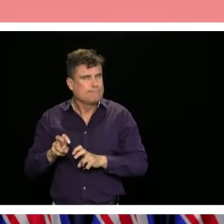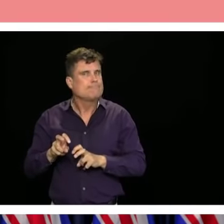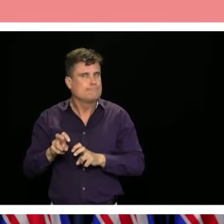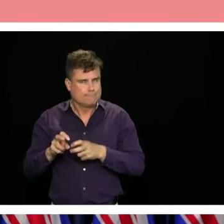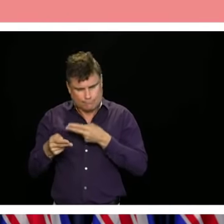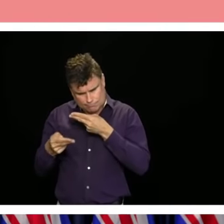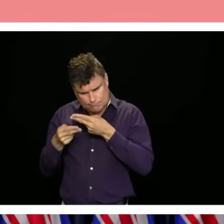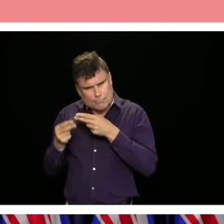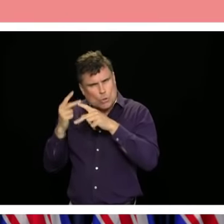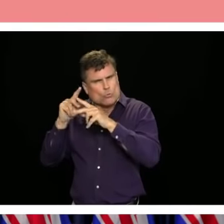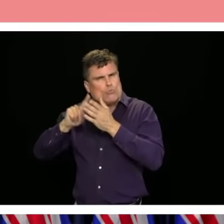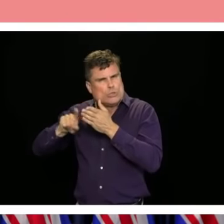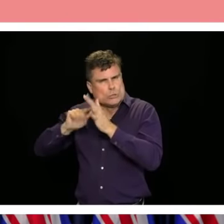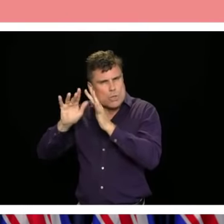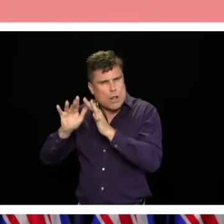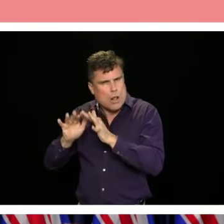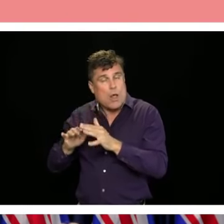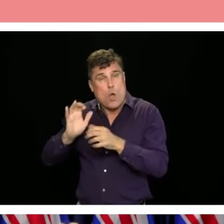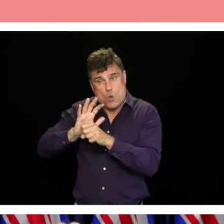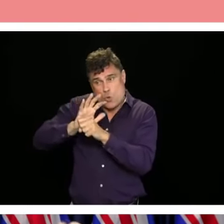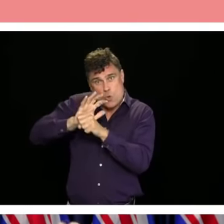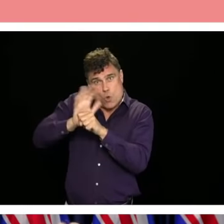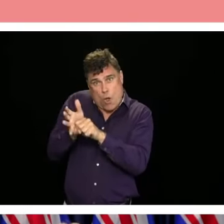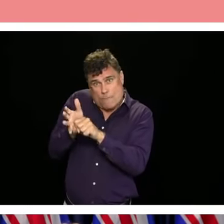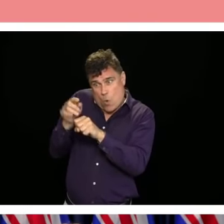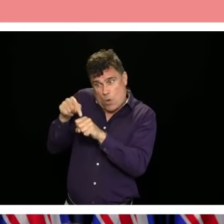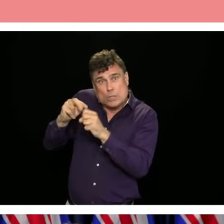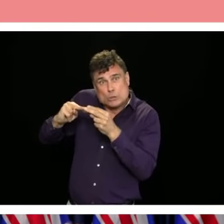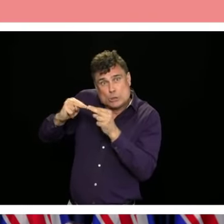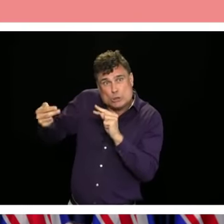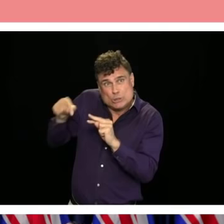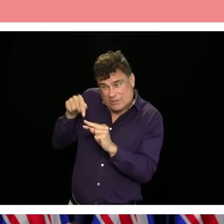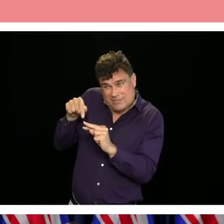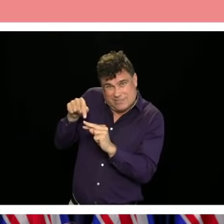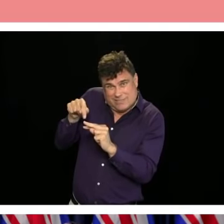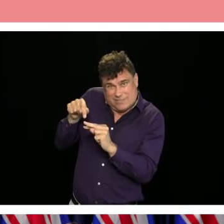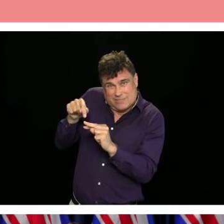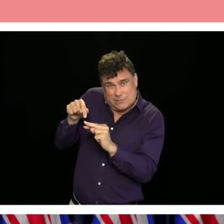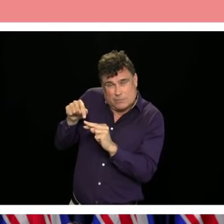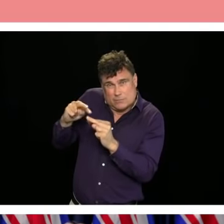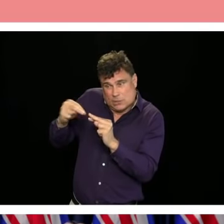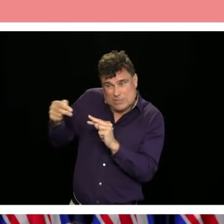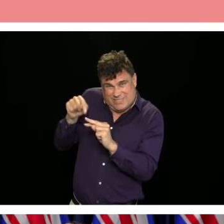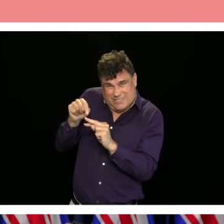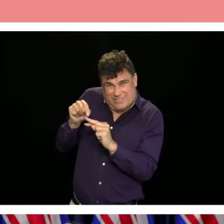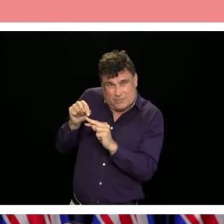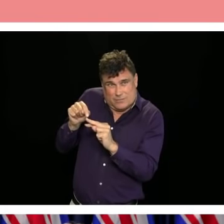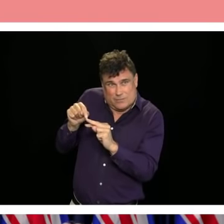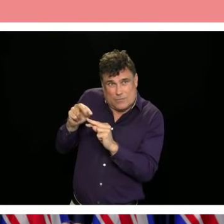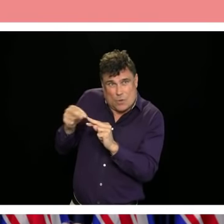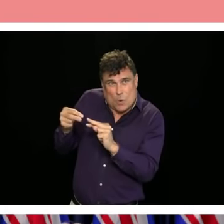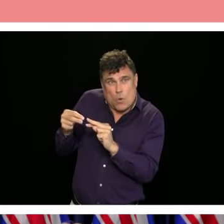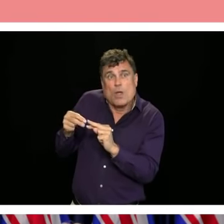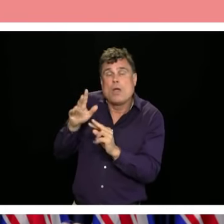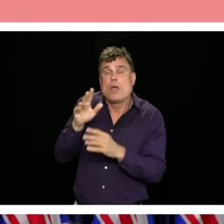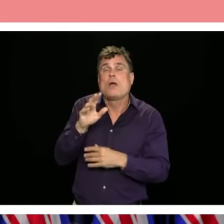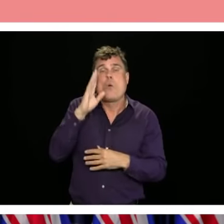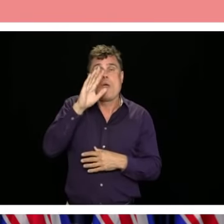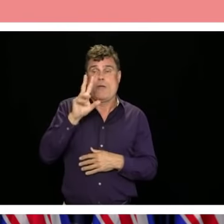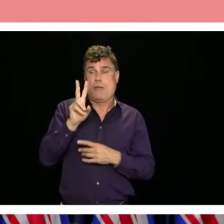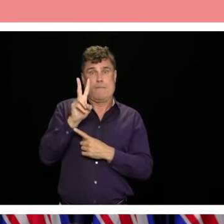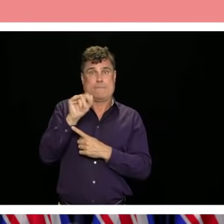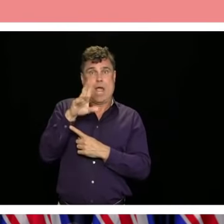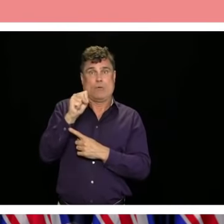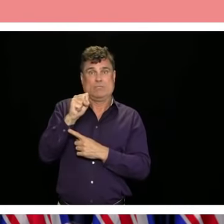of time. So what you see here with all these lovely colorful dots is about 700 to 800